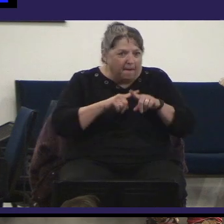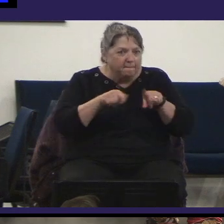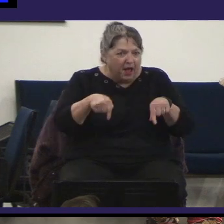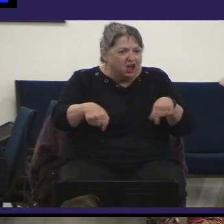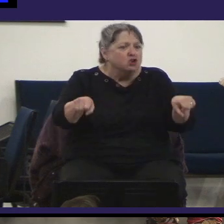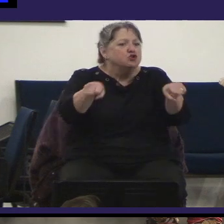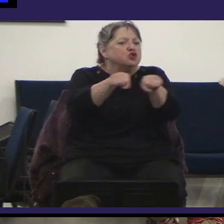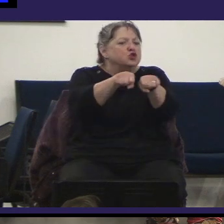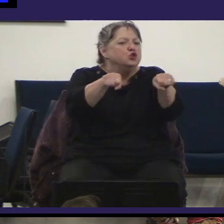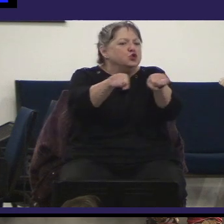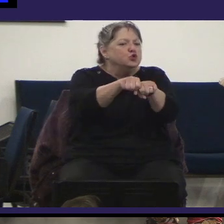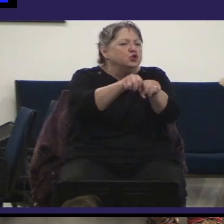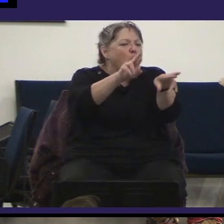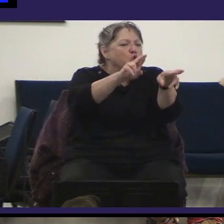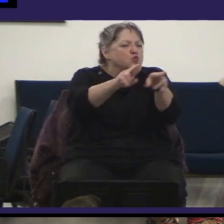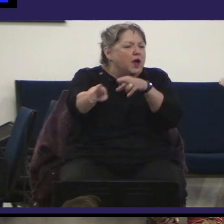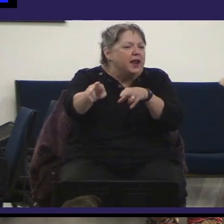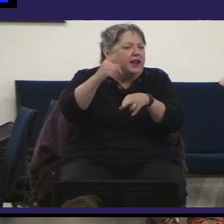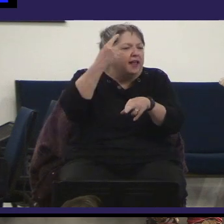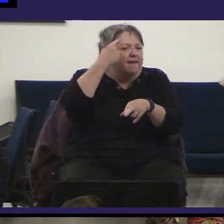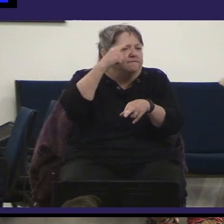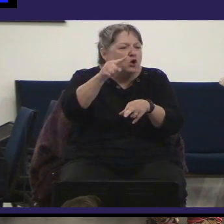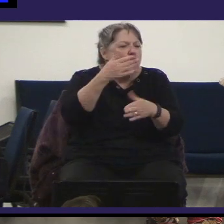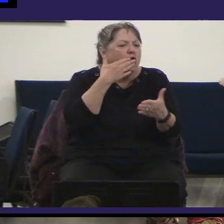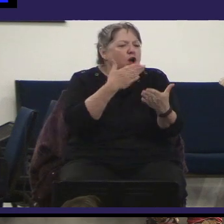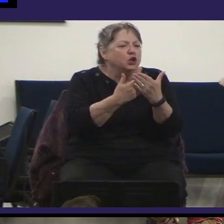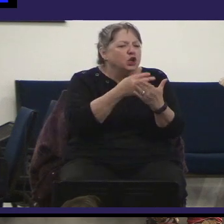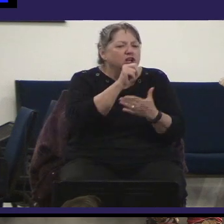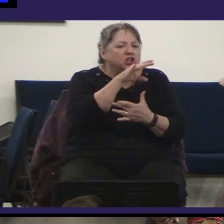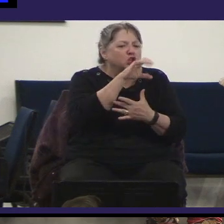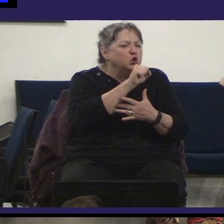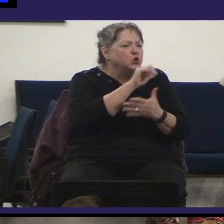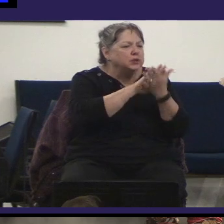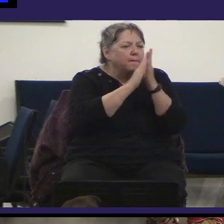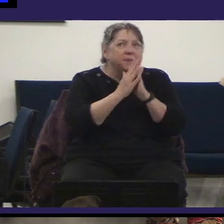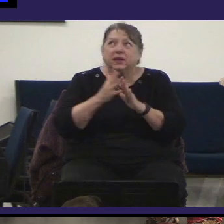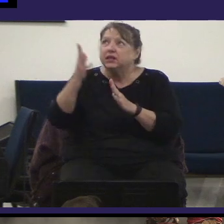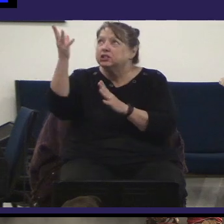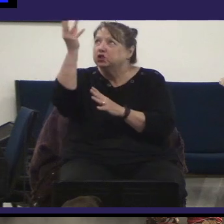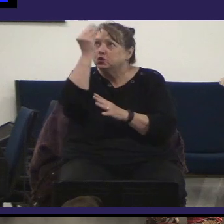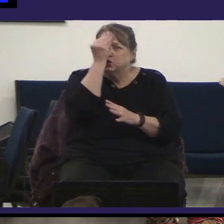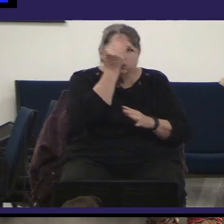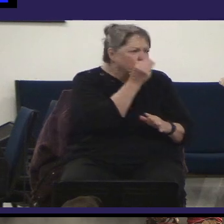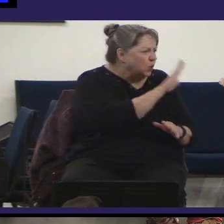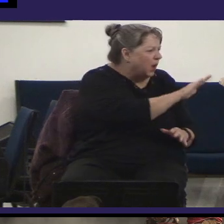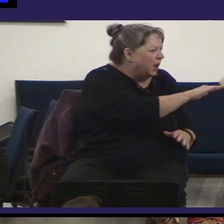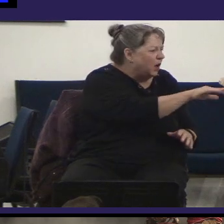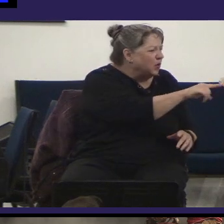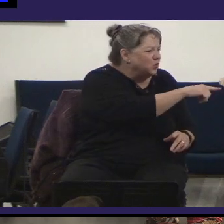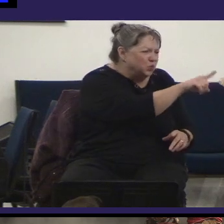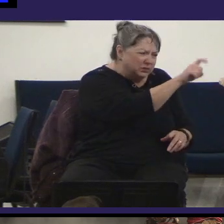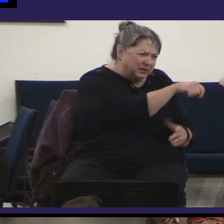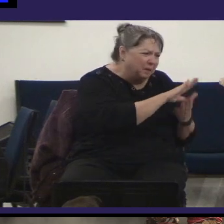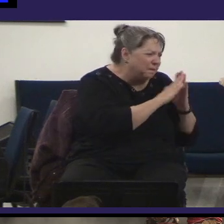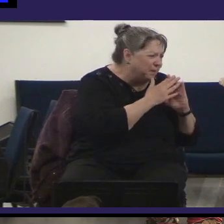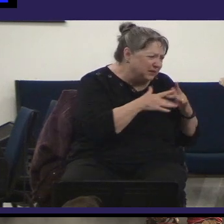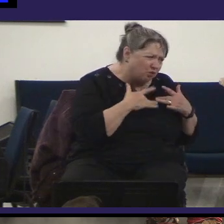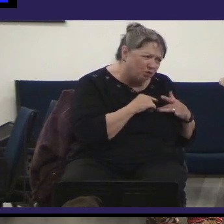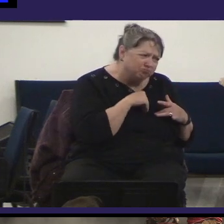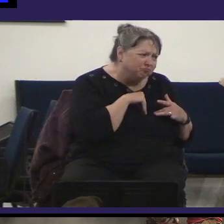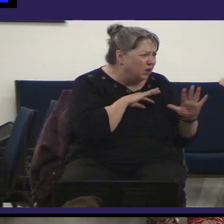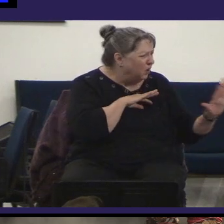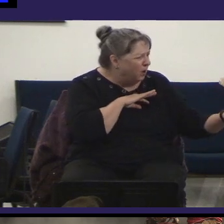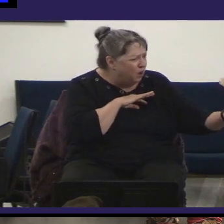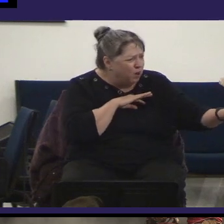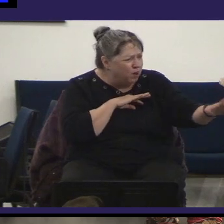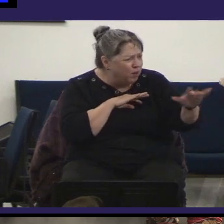We can be walking through chaos. We can be walking through all the things the devil is throwing at us. But as long as we're walking with our feet